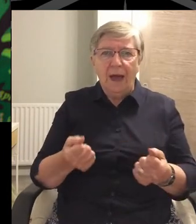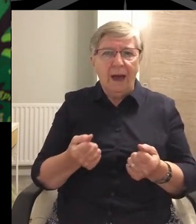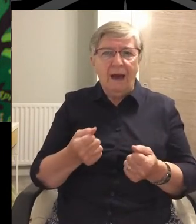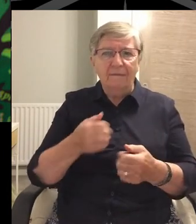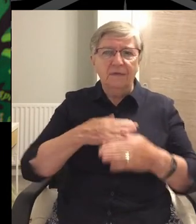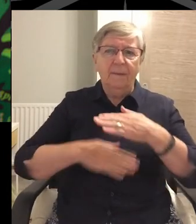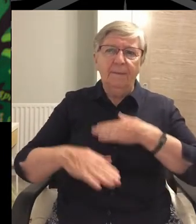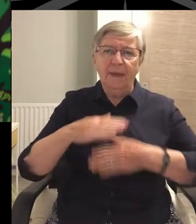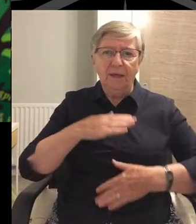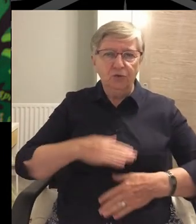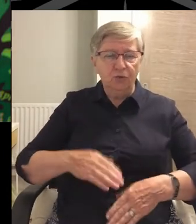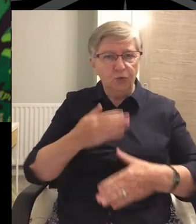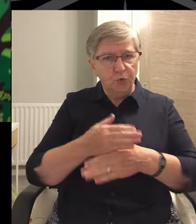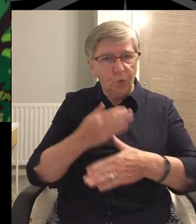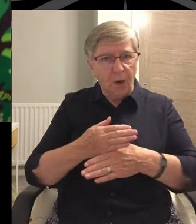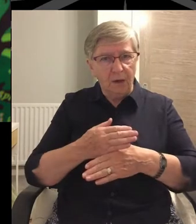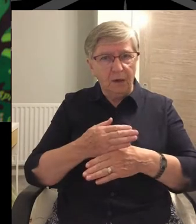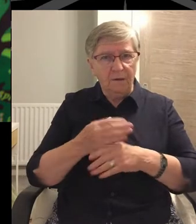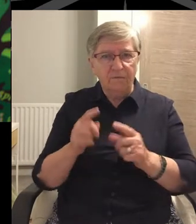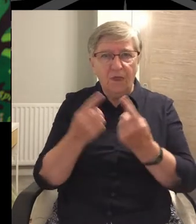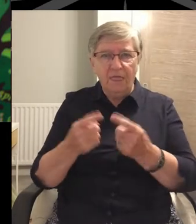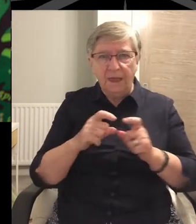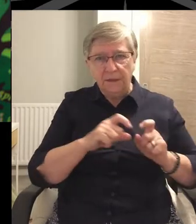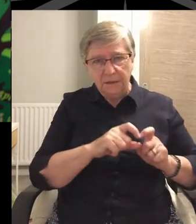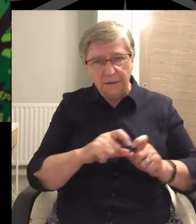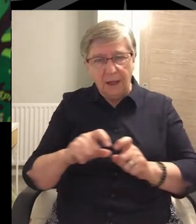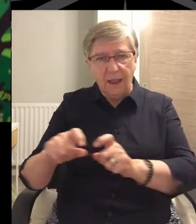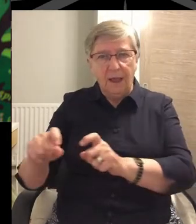to work for the things that last.